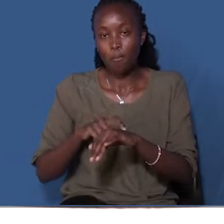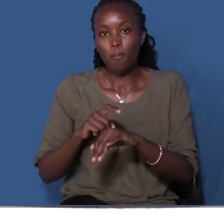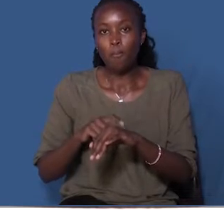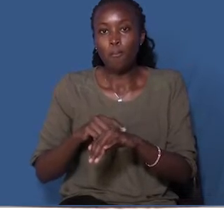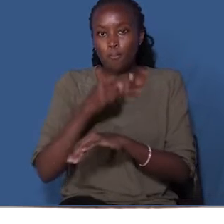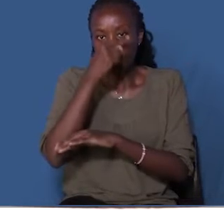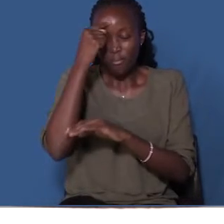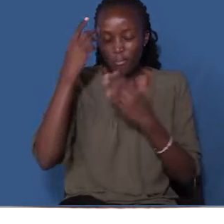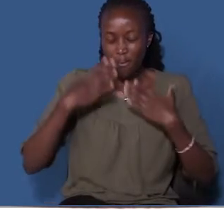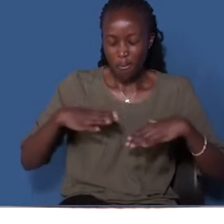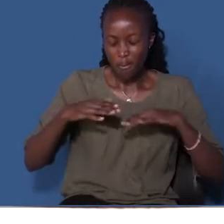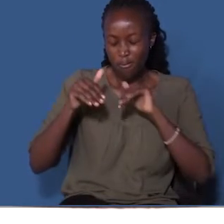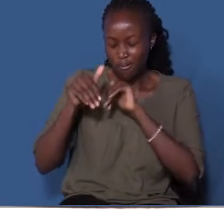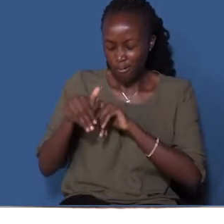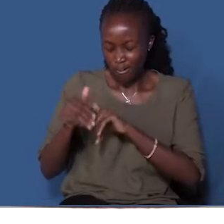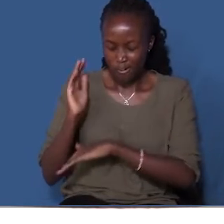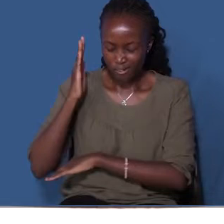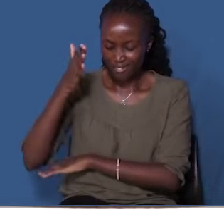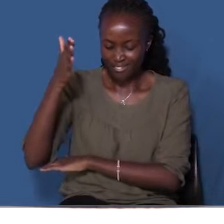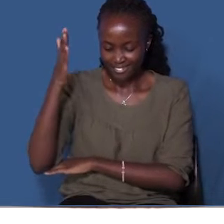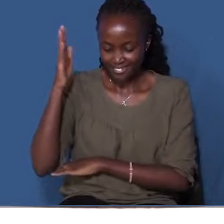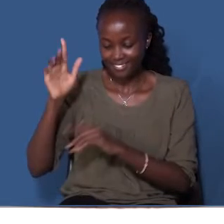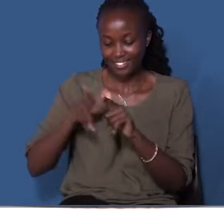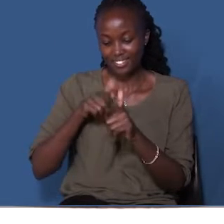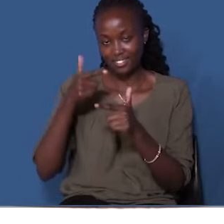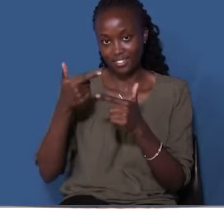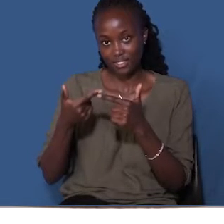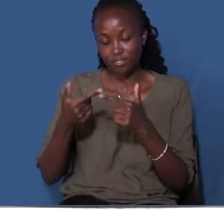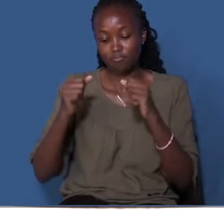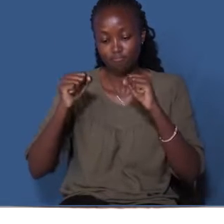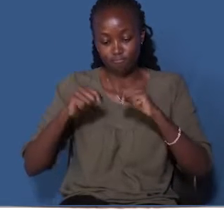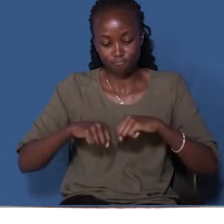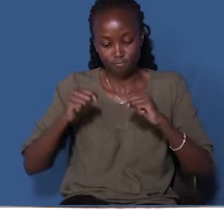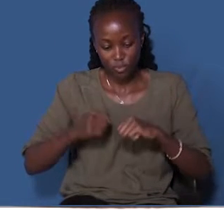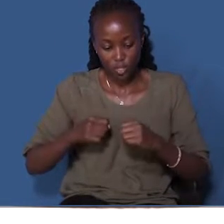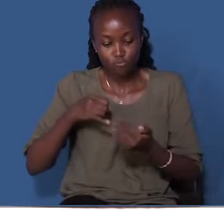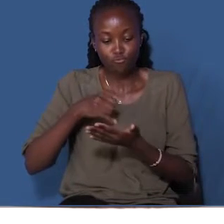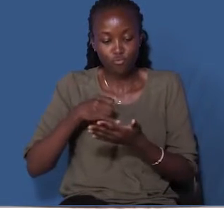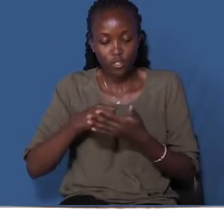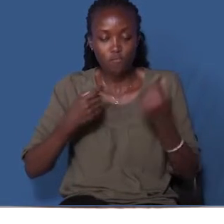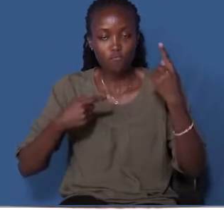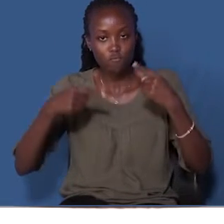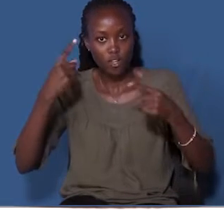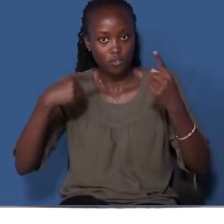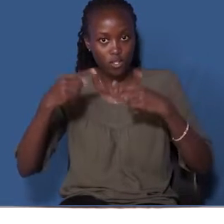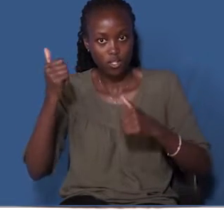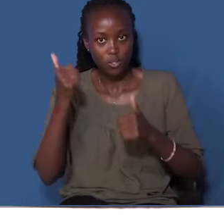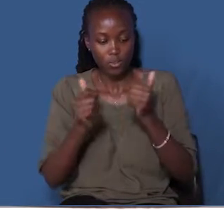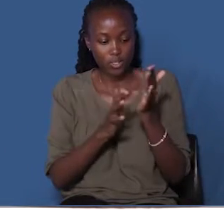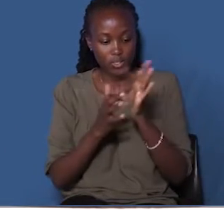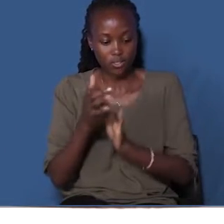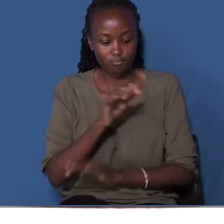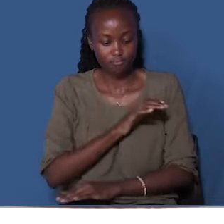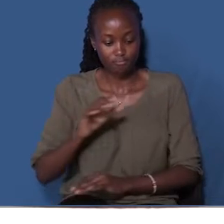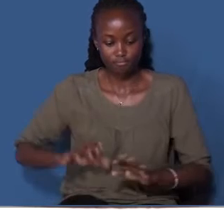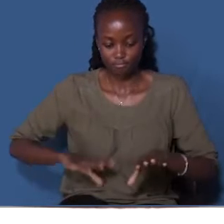aligned themselves with the will of God, they become partakers of the victory that Christ enjoyed. Try to imagine